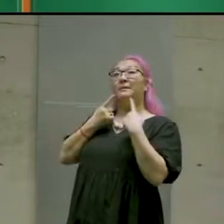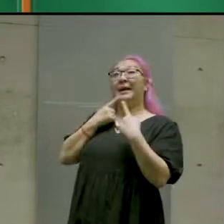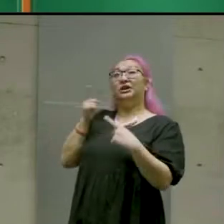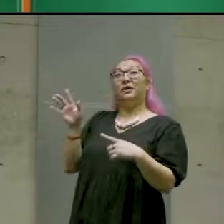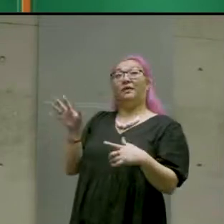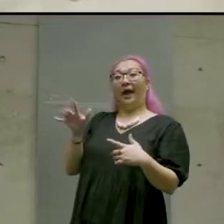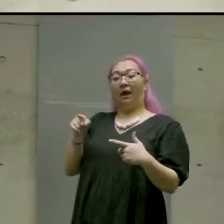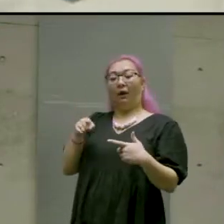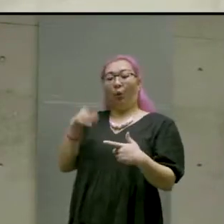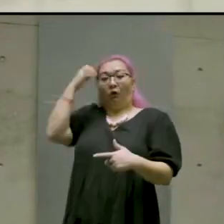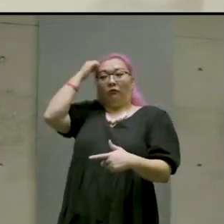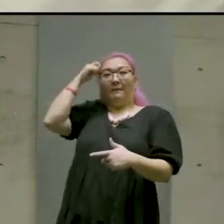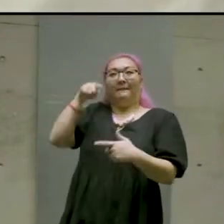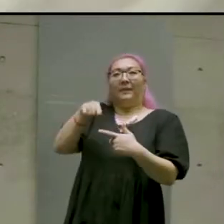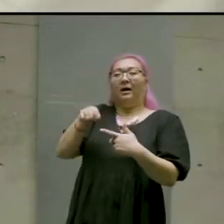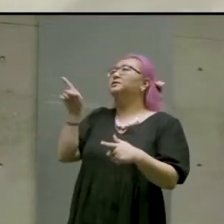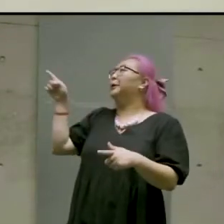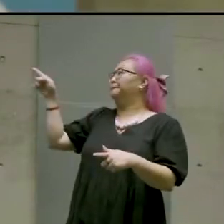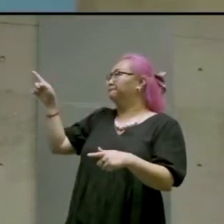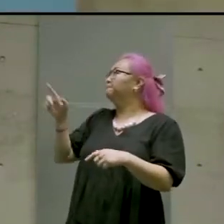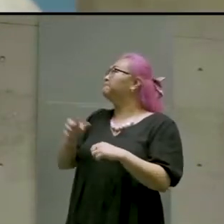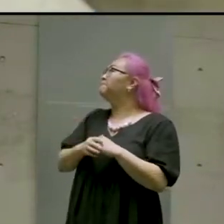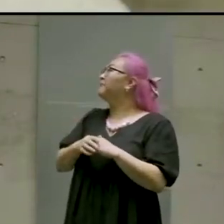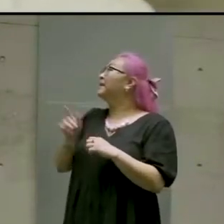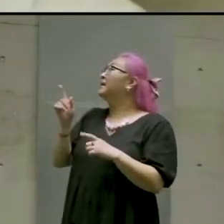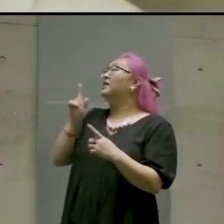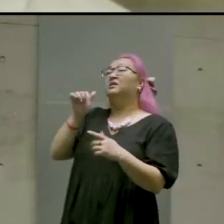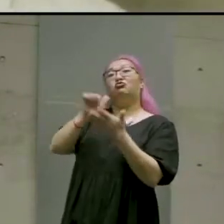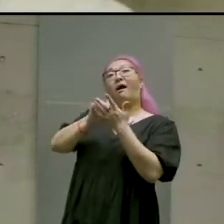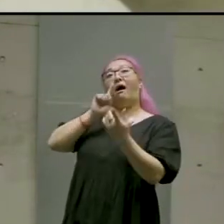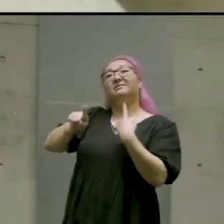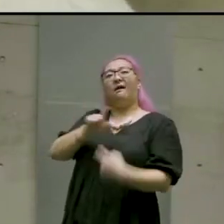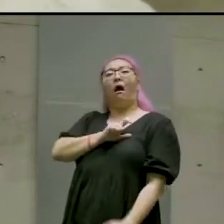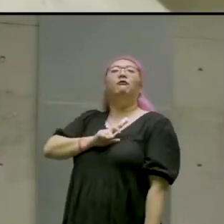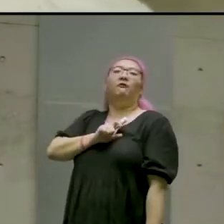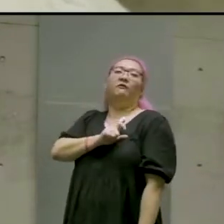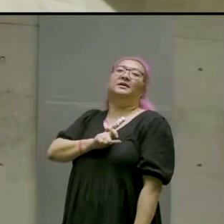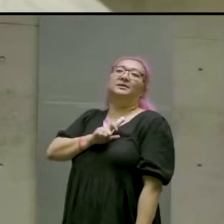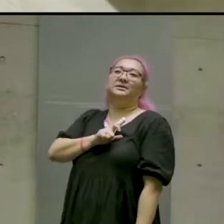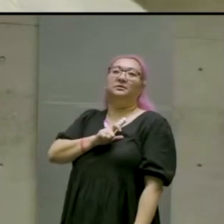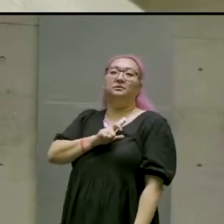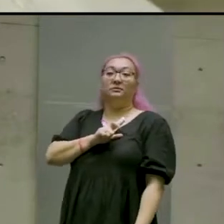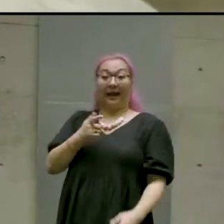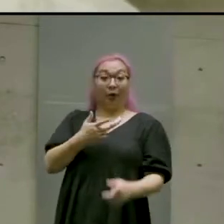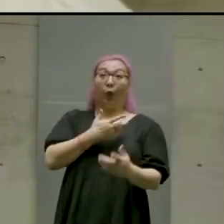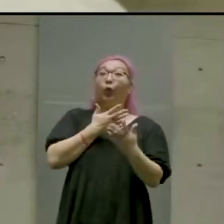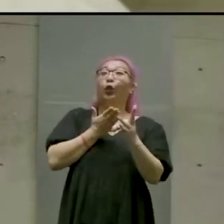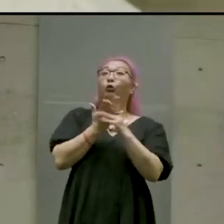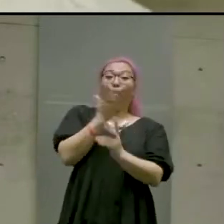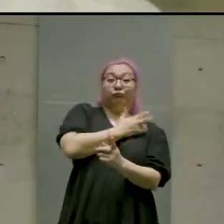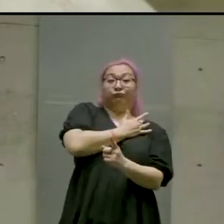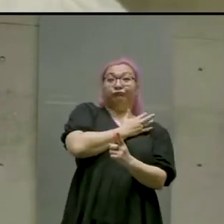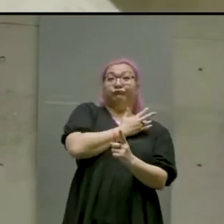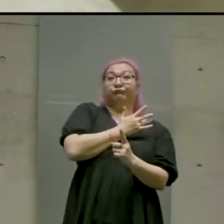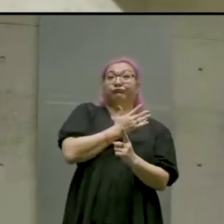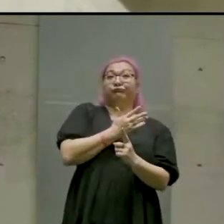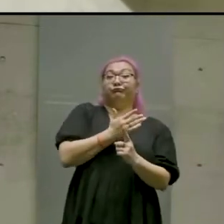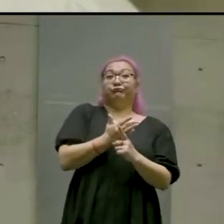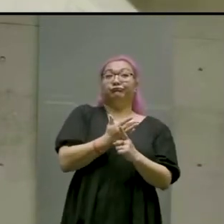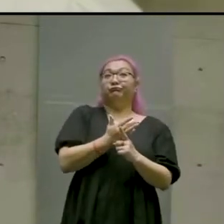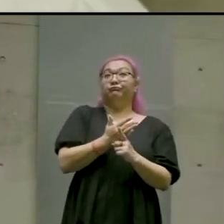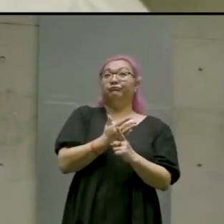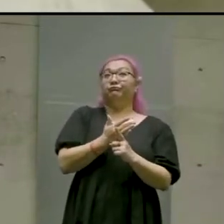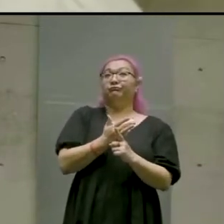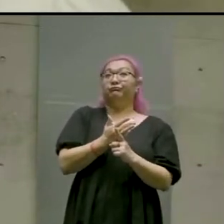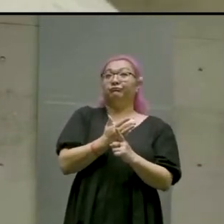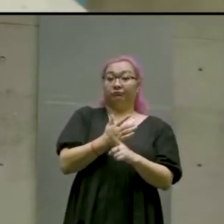we have comfort was the correct answer, and the player would know this because we didn't allow the player to go into that